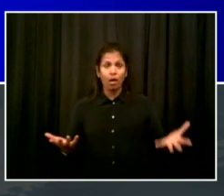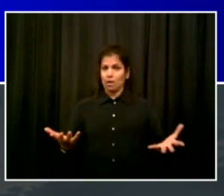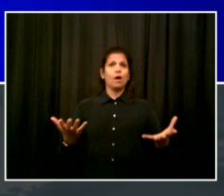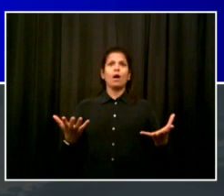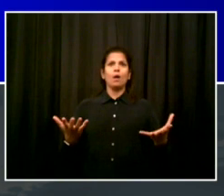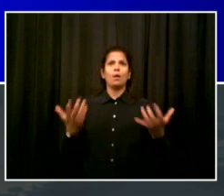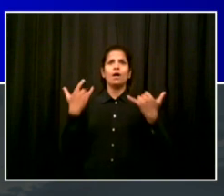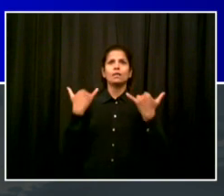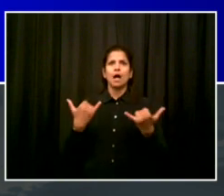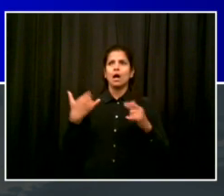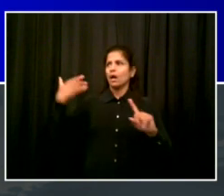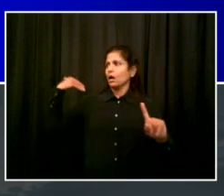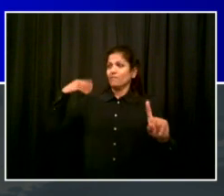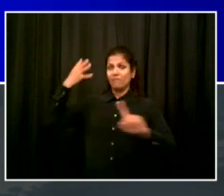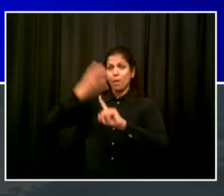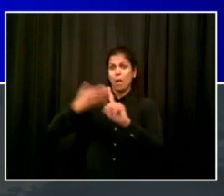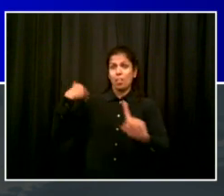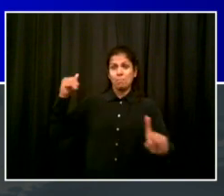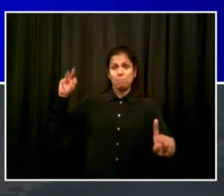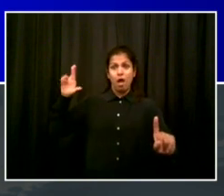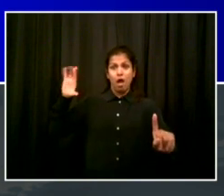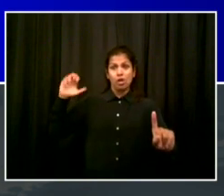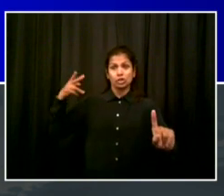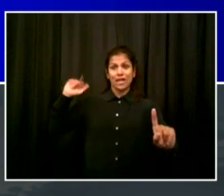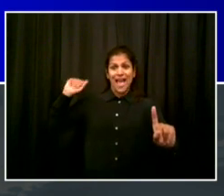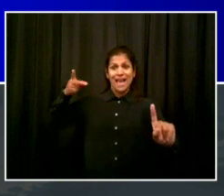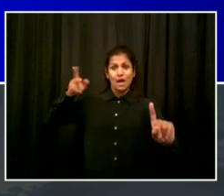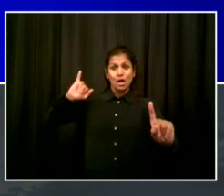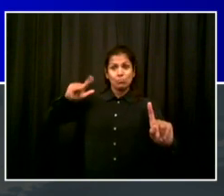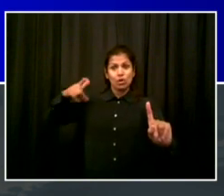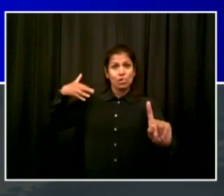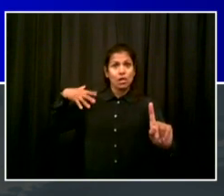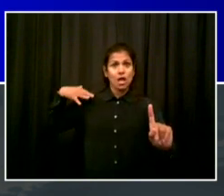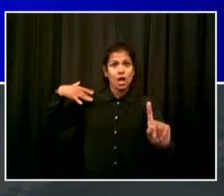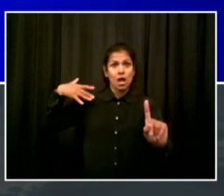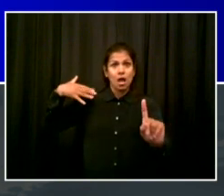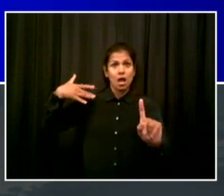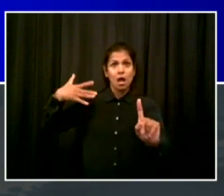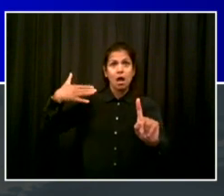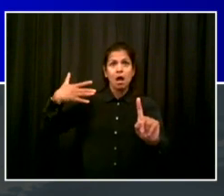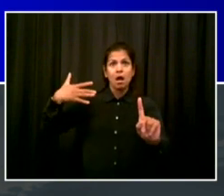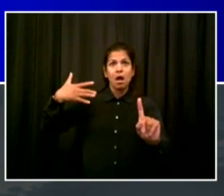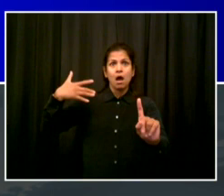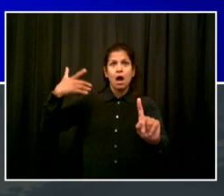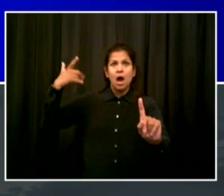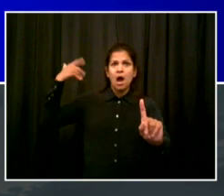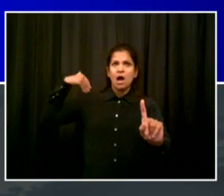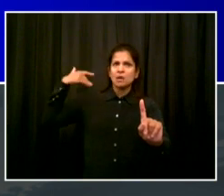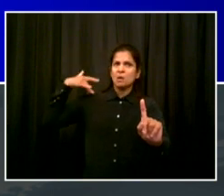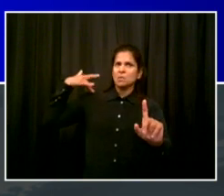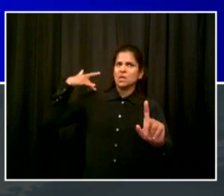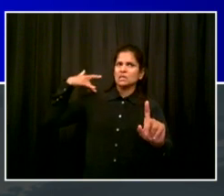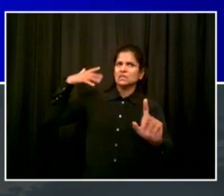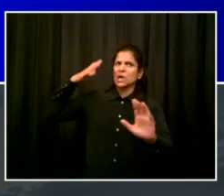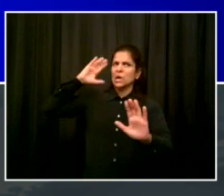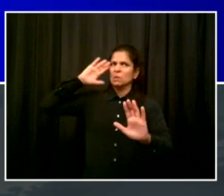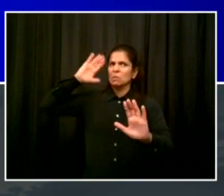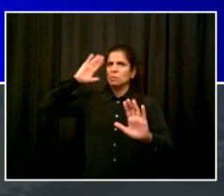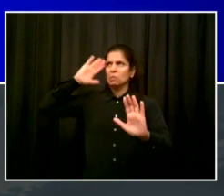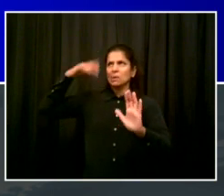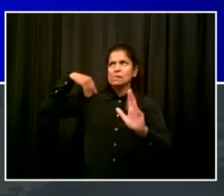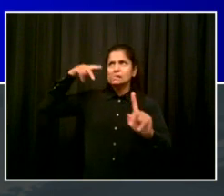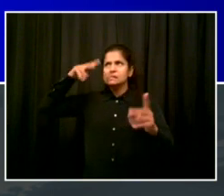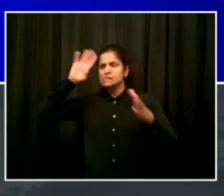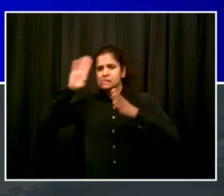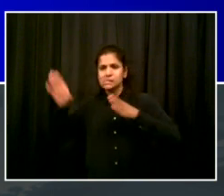fact that we are here is because of the hard work of all of you. And now that we've gotten this far, I'll say it now and I'll say it many other